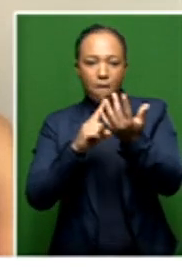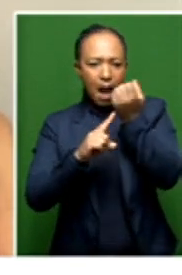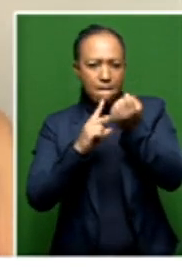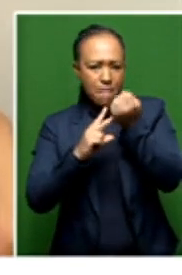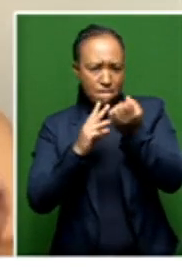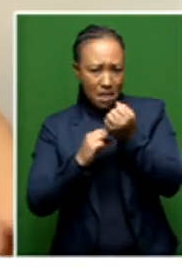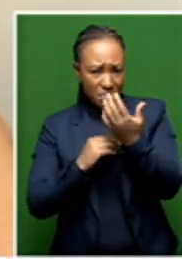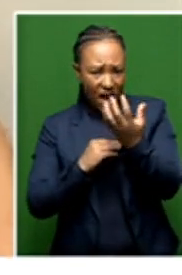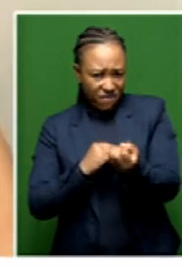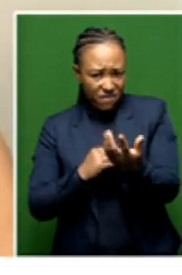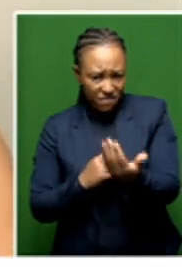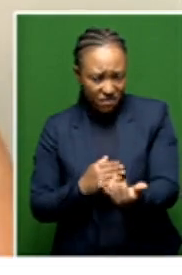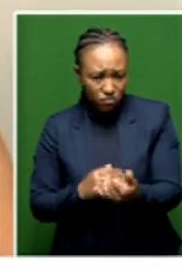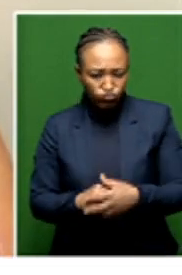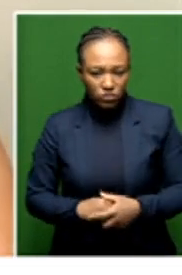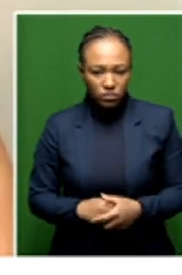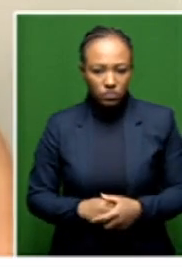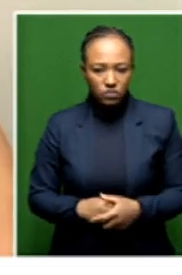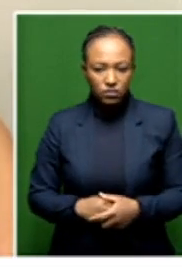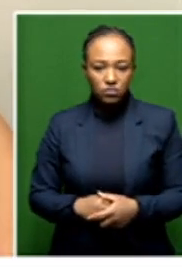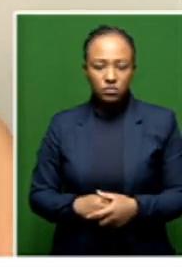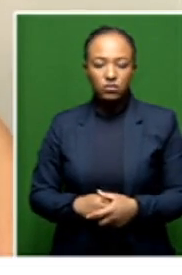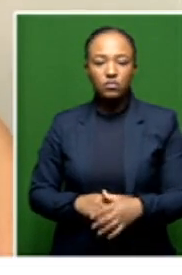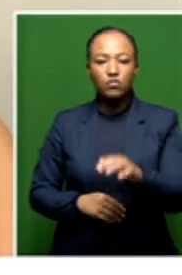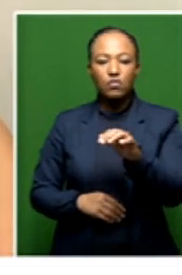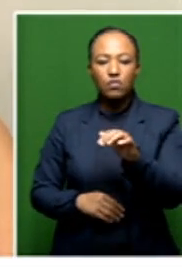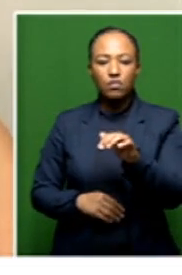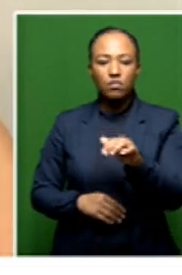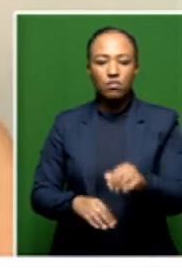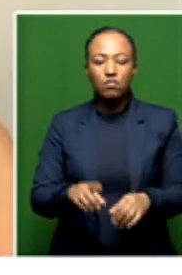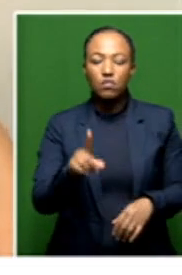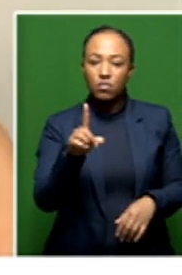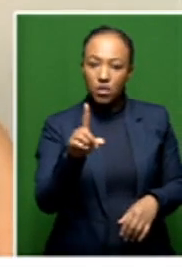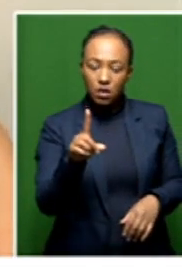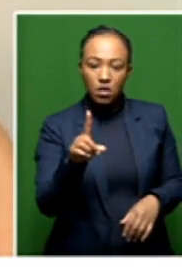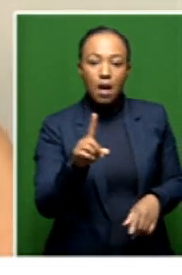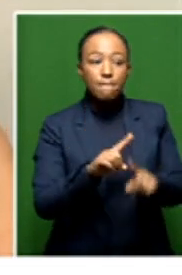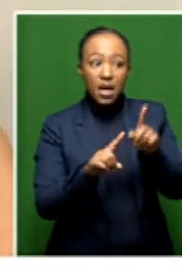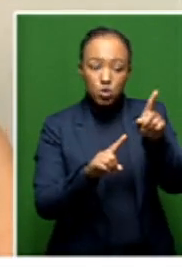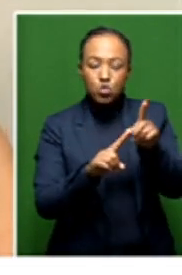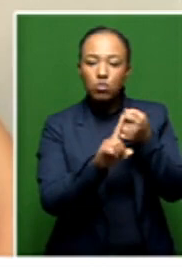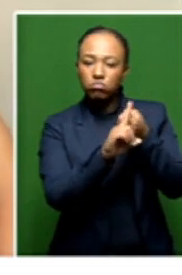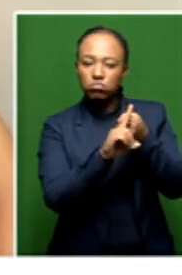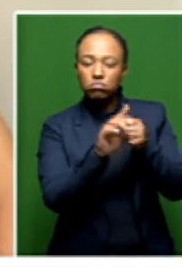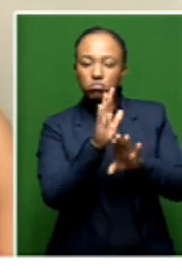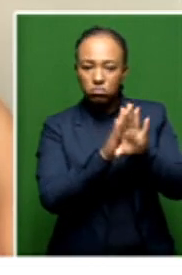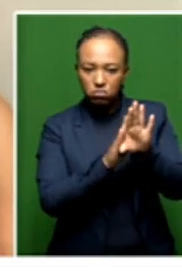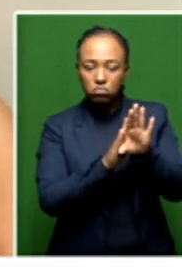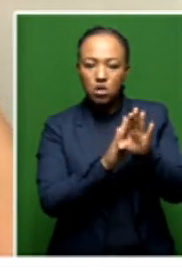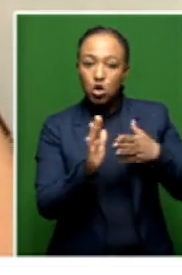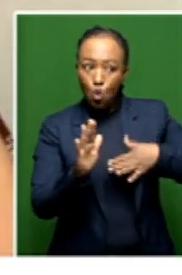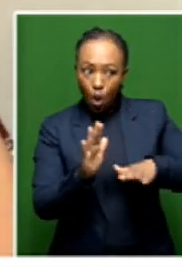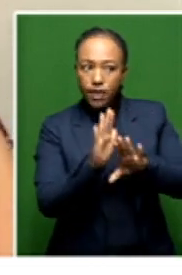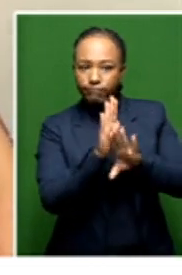Firstly, the African National Congress is not a socialist party. So, but that is what you are advancing. That is what you would like